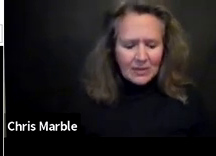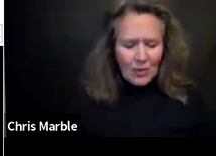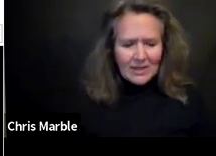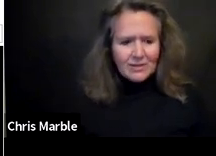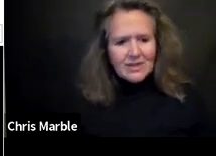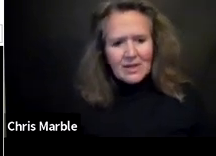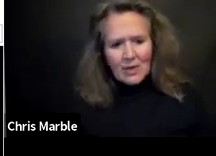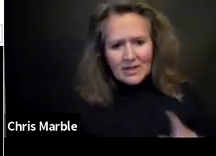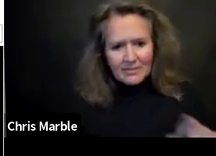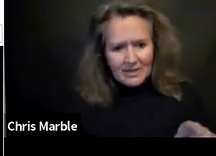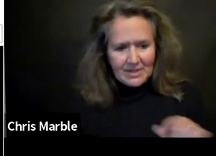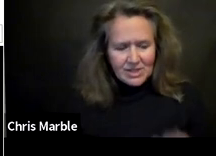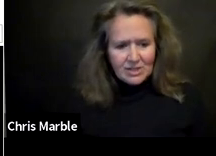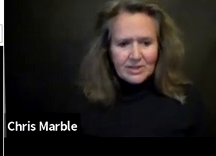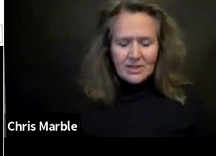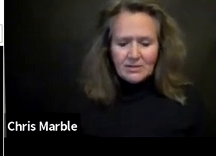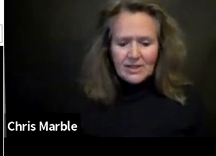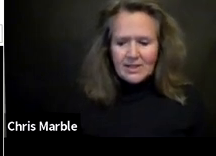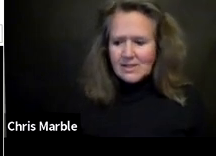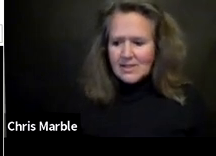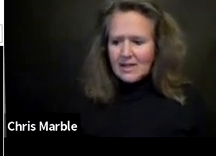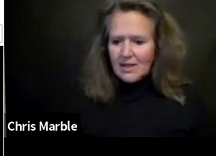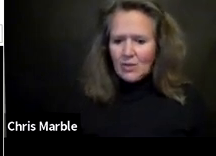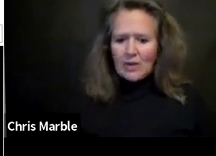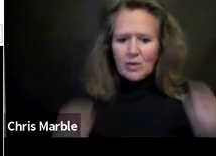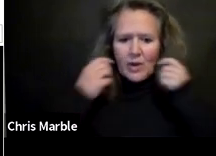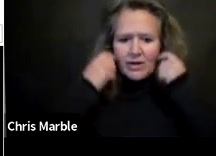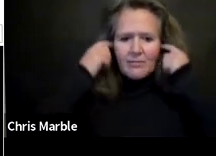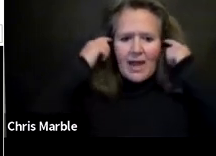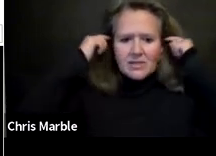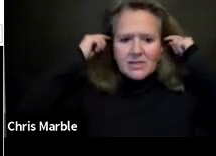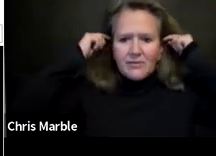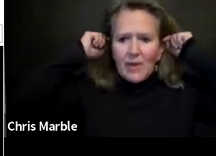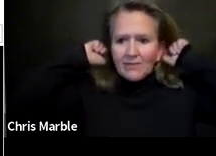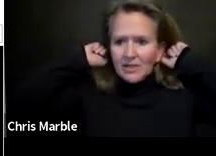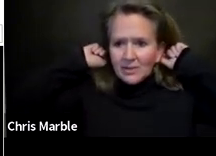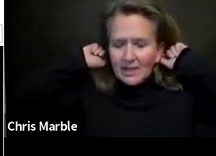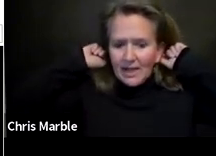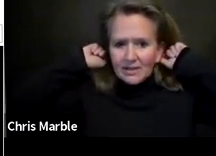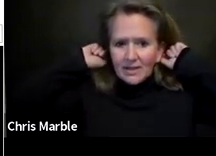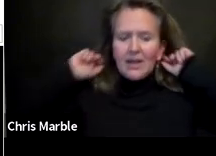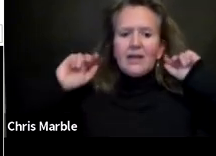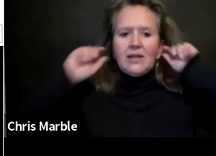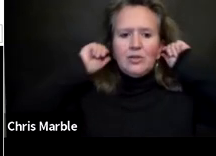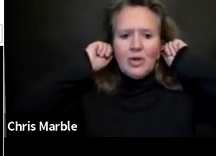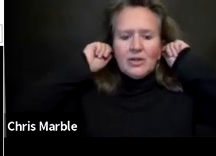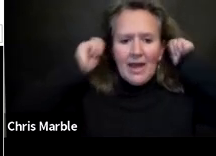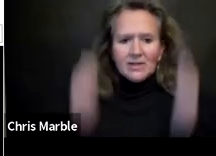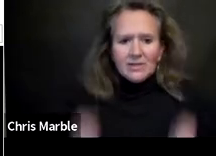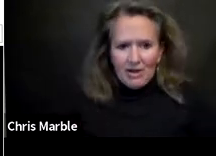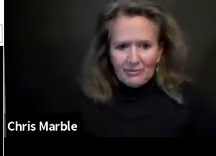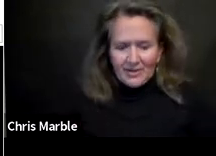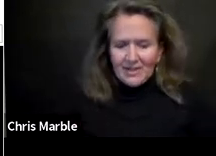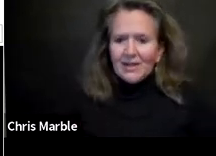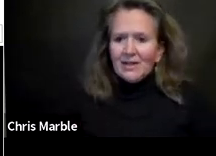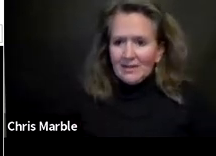And then one other thing that I wanted to mention about the hearing aids is that when we're wearing masks, if you have a hearing aid and then you pull the